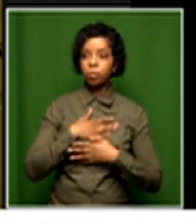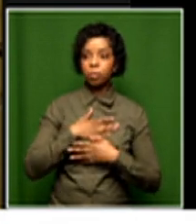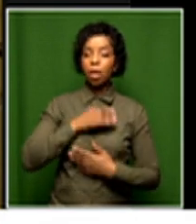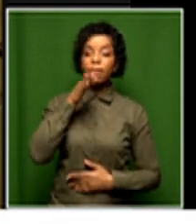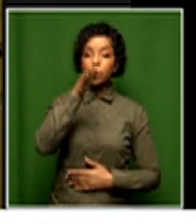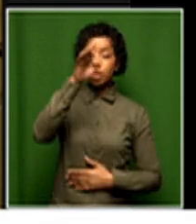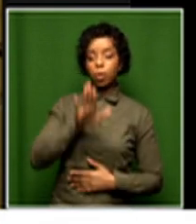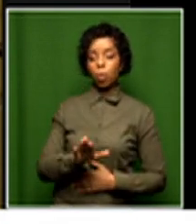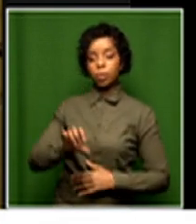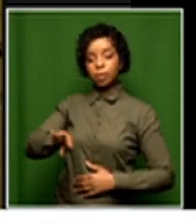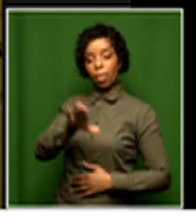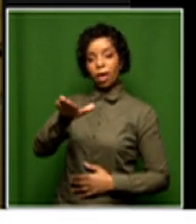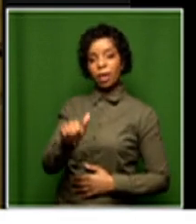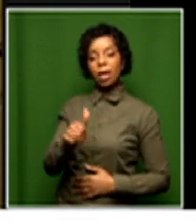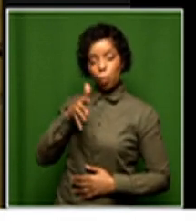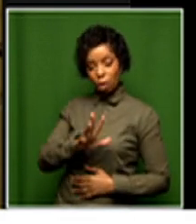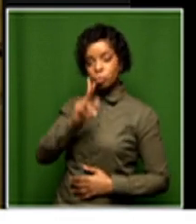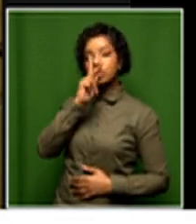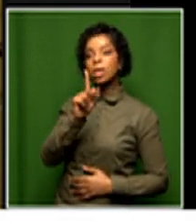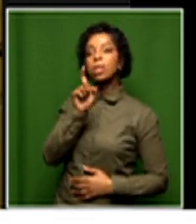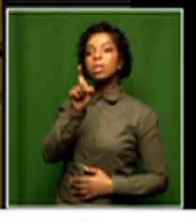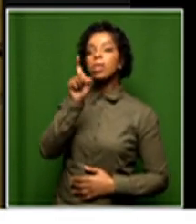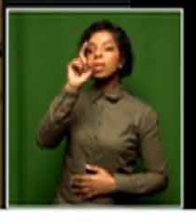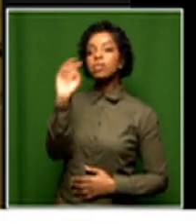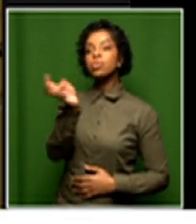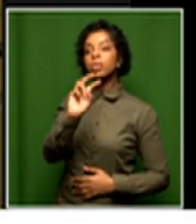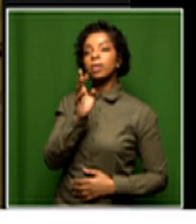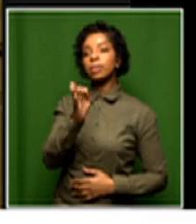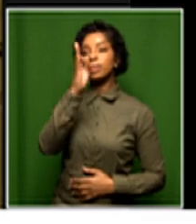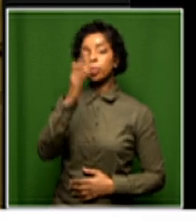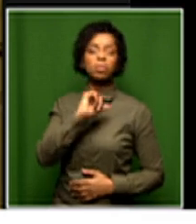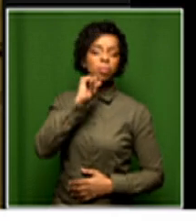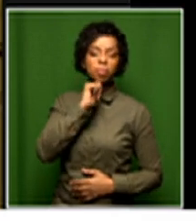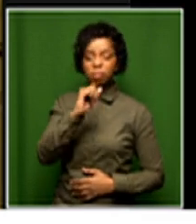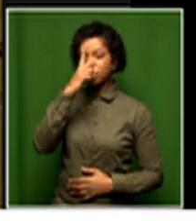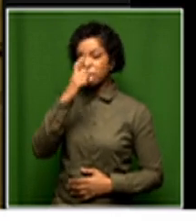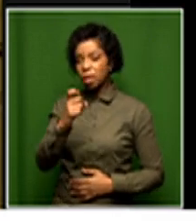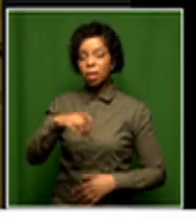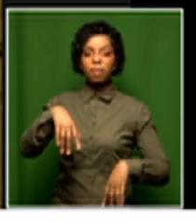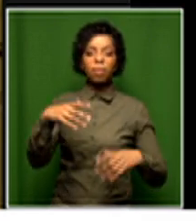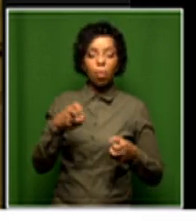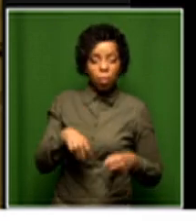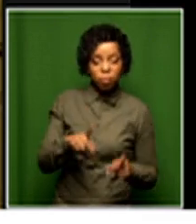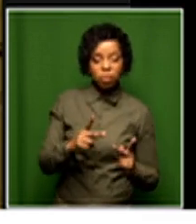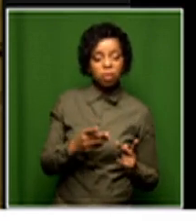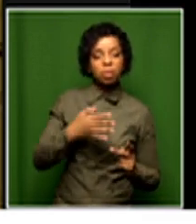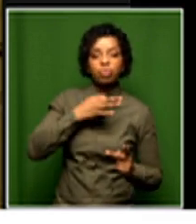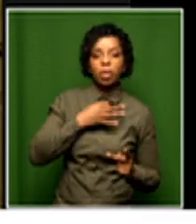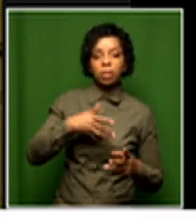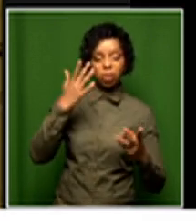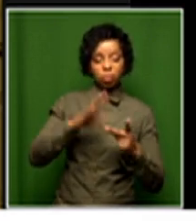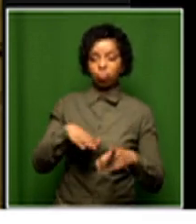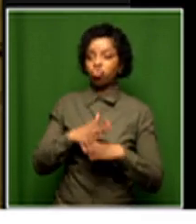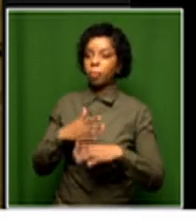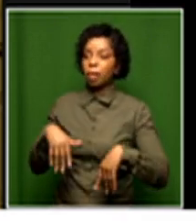South Africa, the type of future they want to see for themselves, whether or not they believe opportunities are under threat, jobs are under threat,